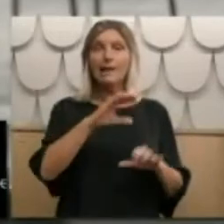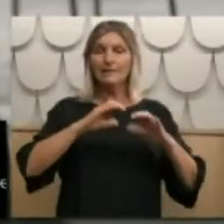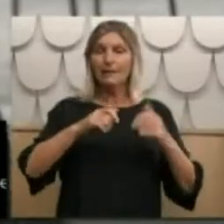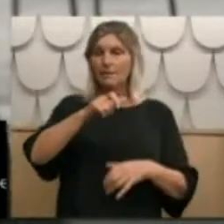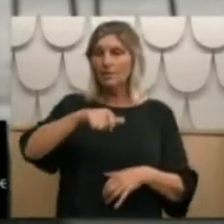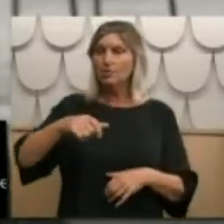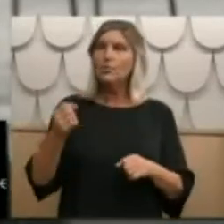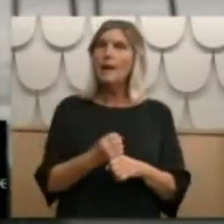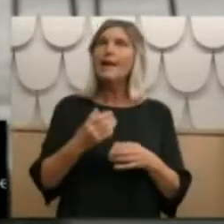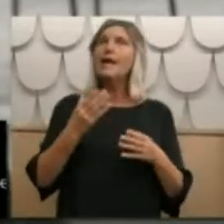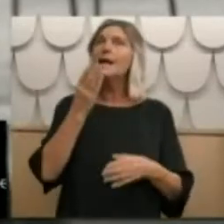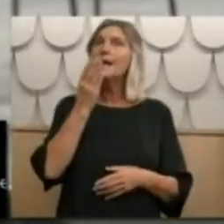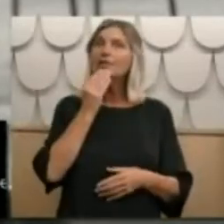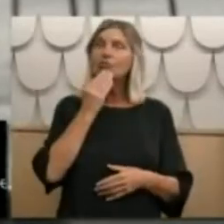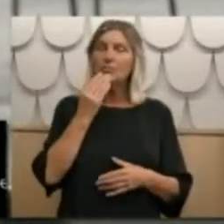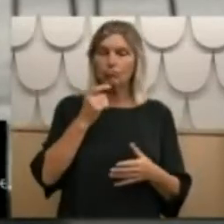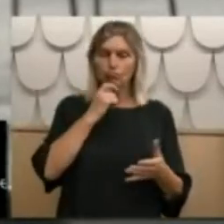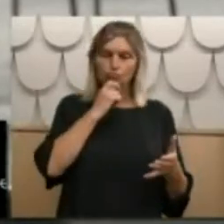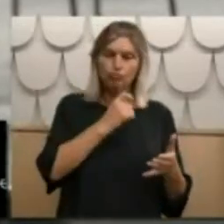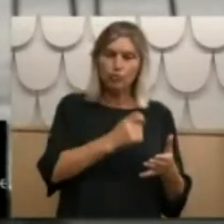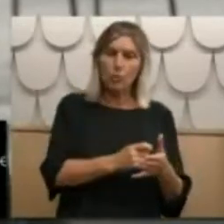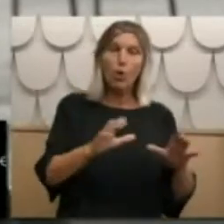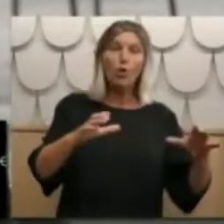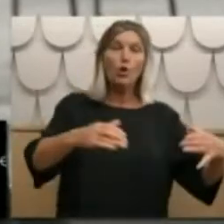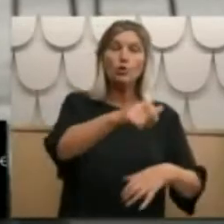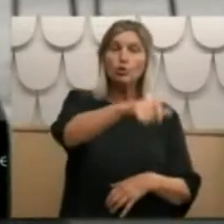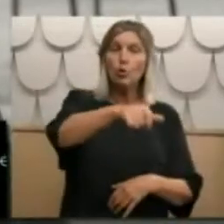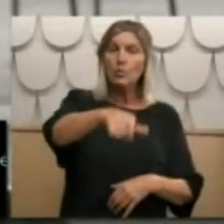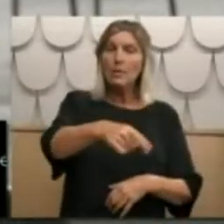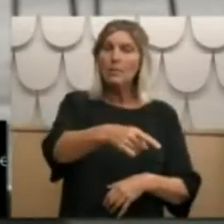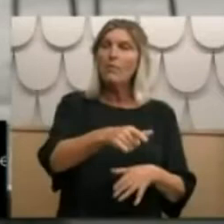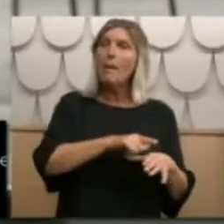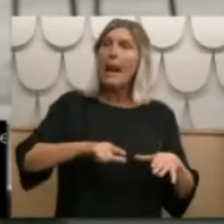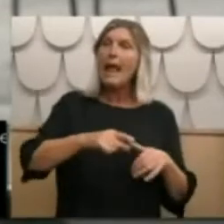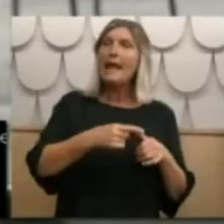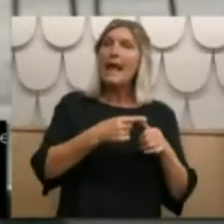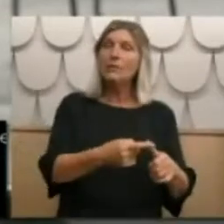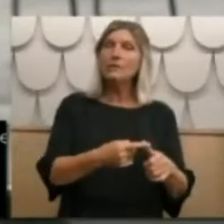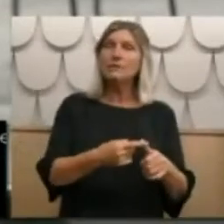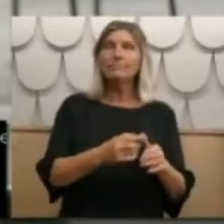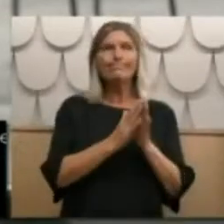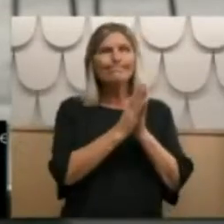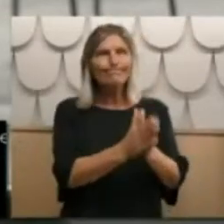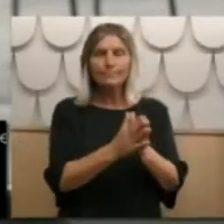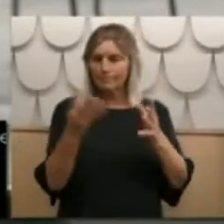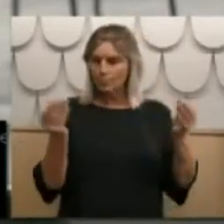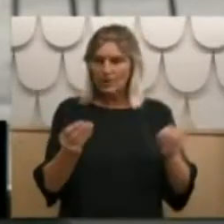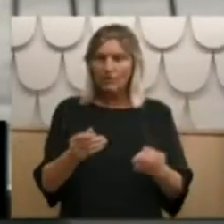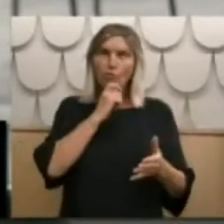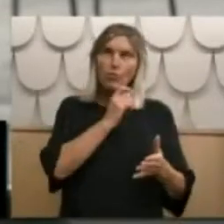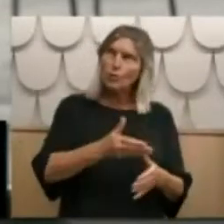interim report. The group of Lake Alice survivors urged the Royal Commission to forward an interim report to government